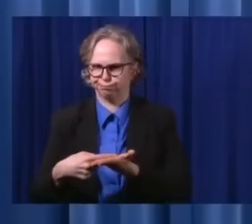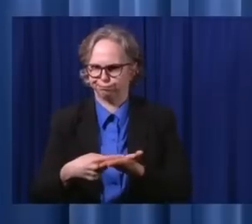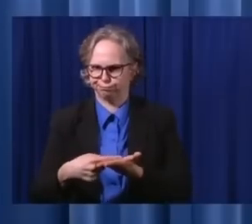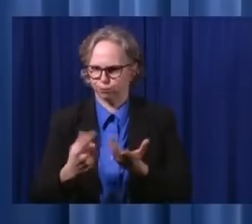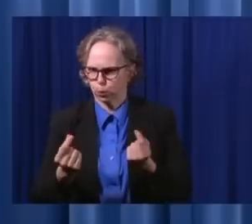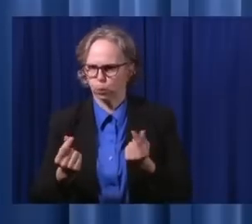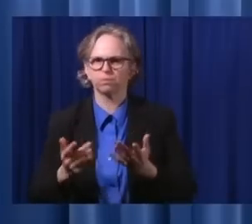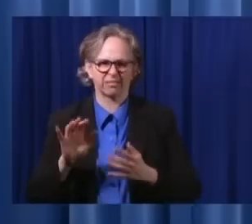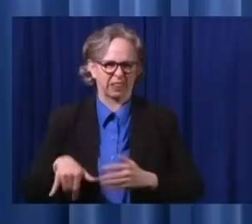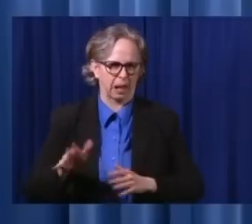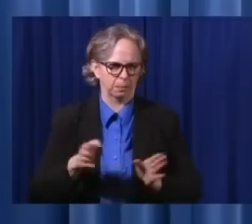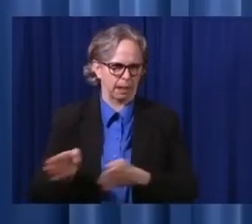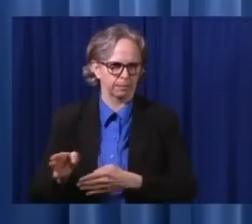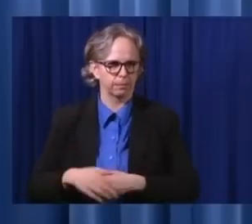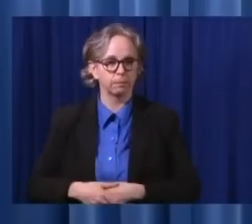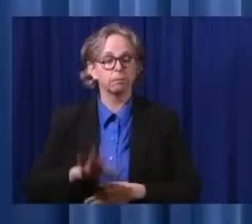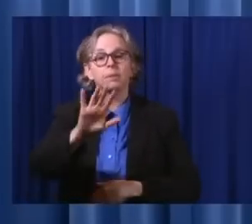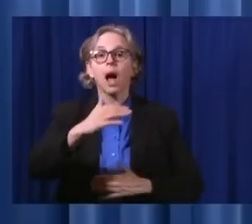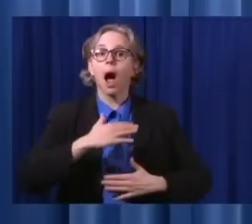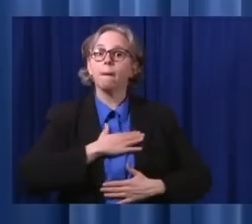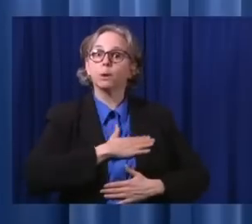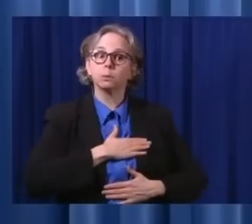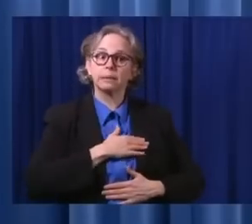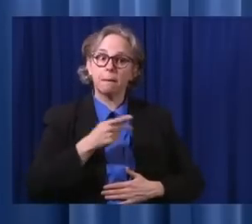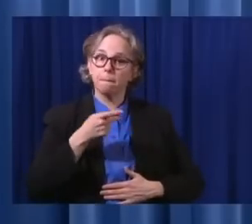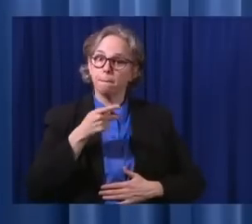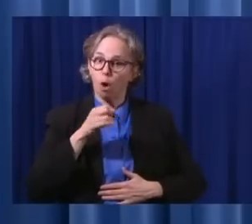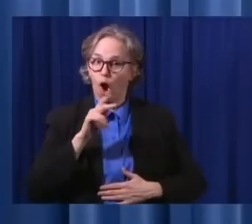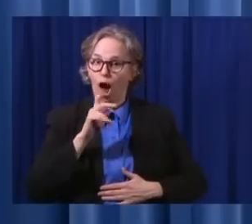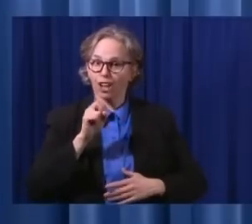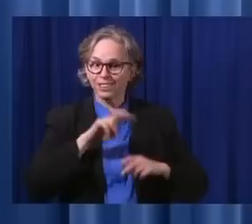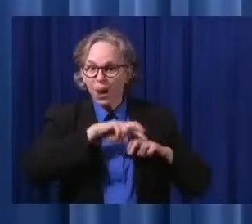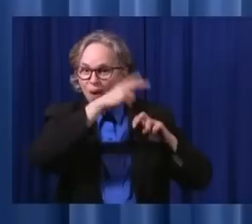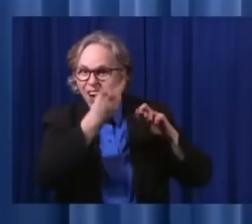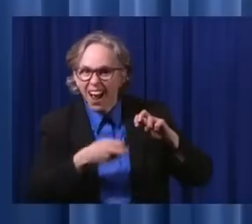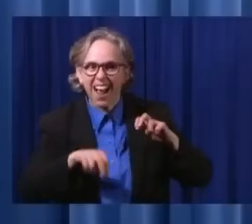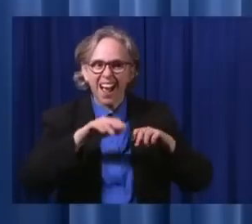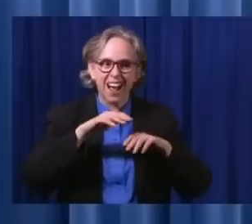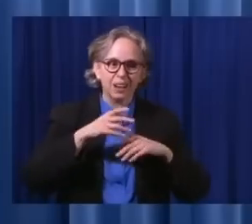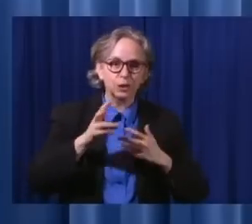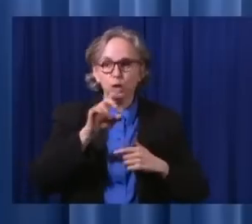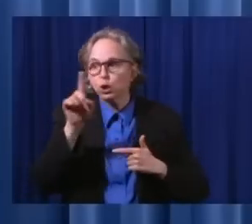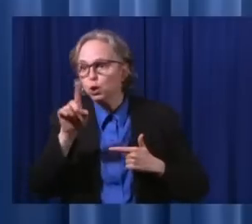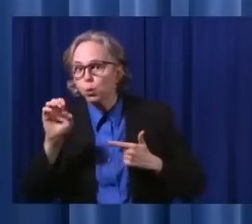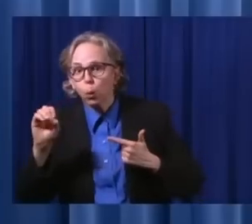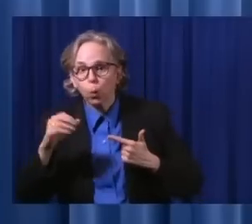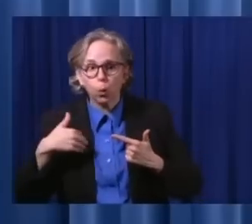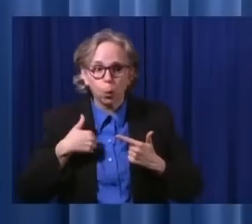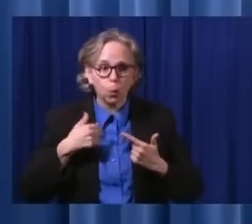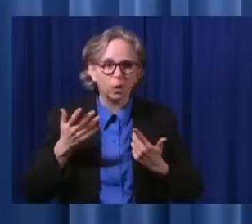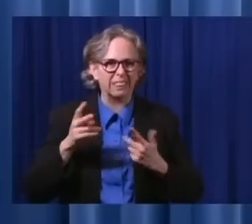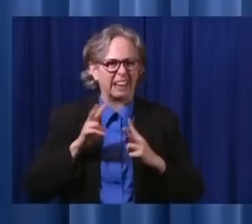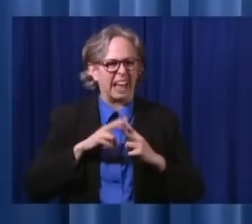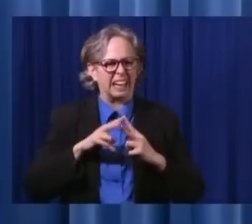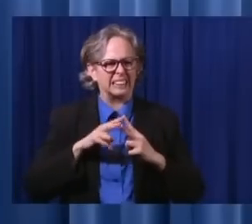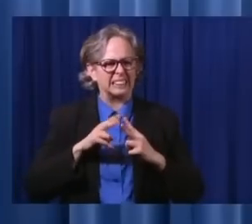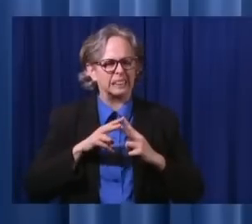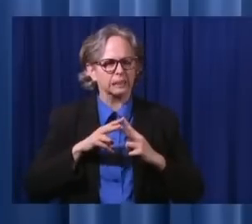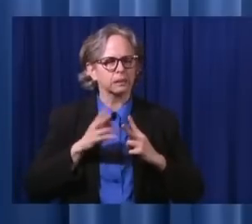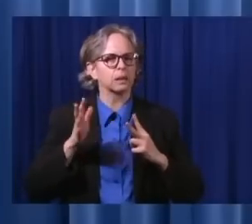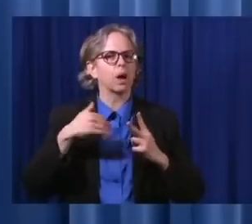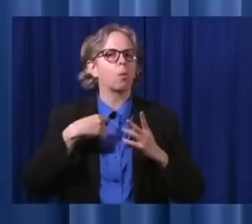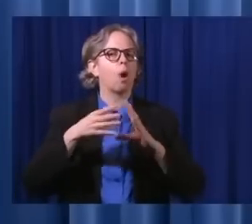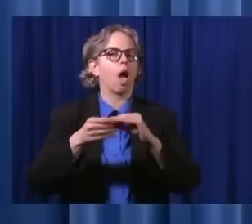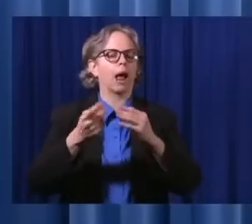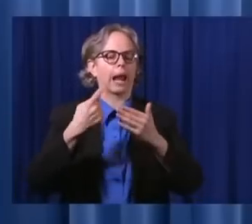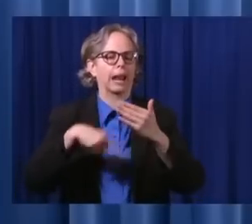amusement parks, zoos, et cetera, we're going to try to address that next week. That's